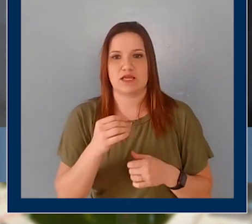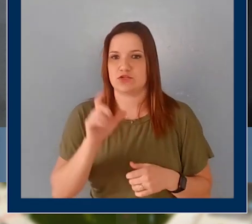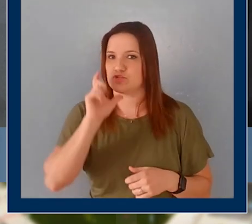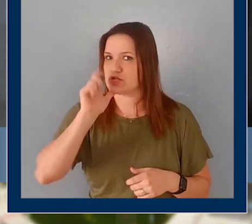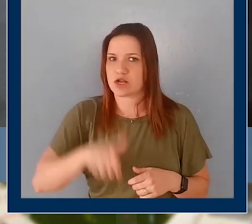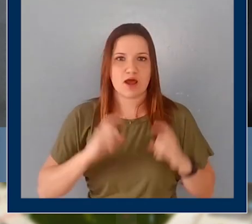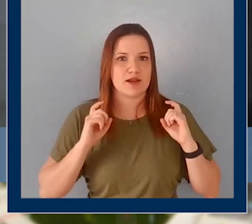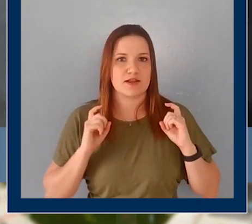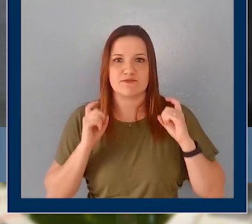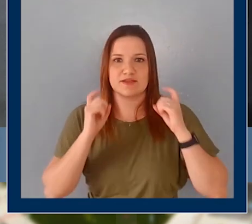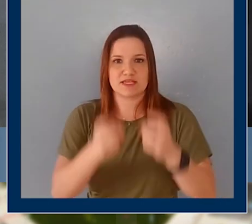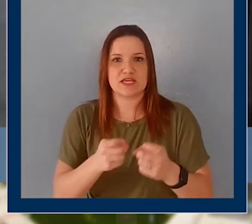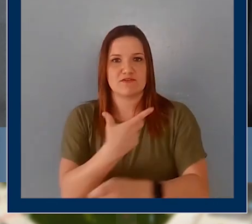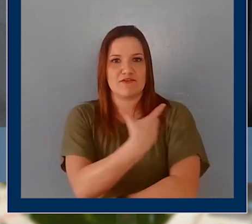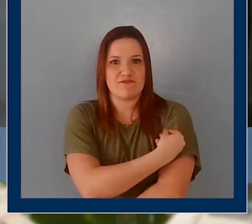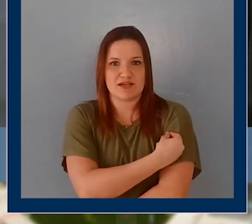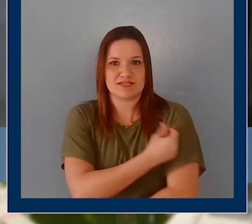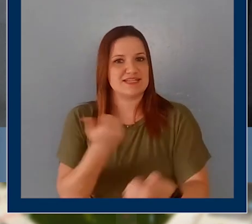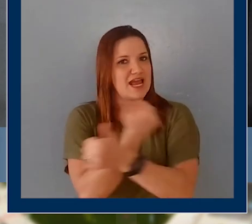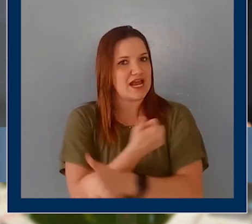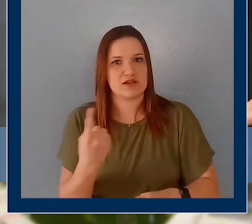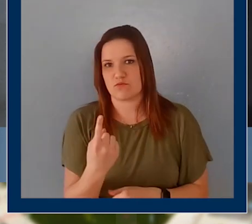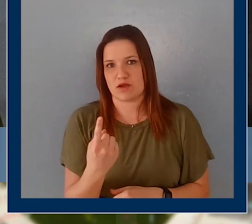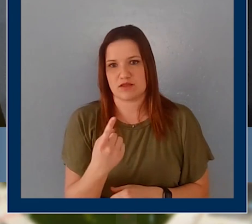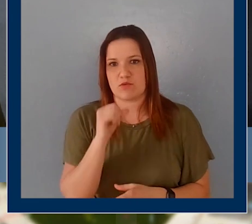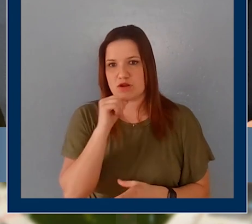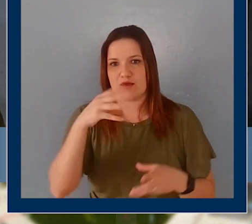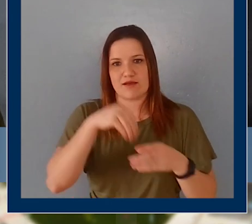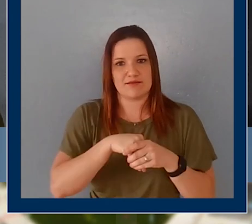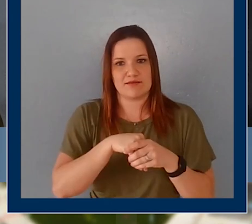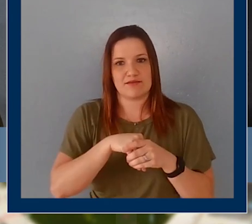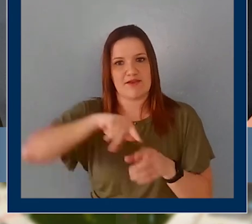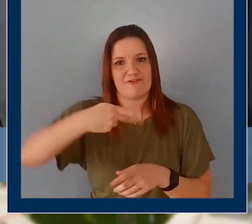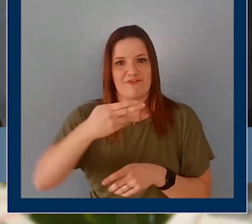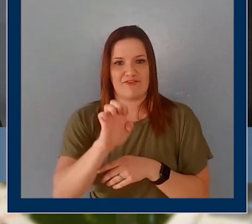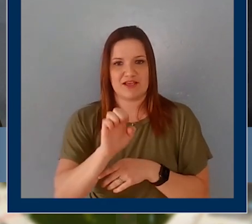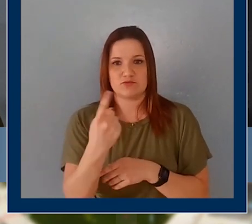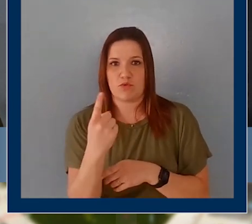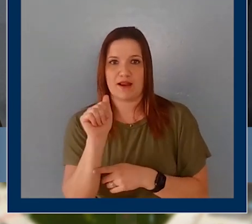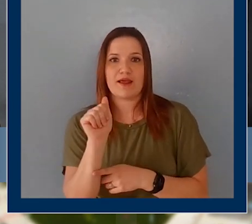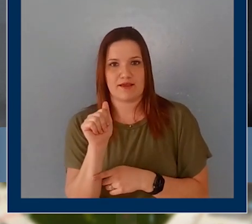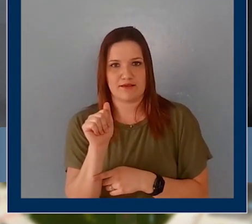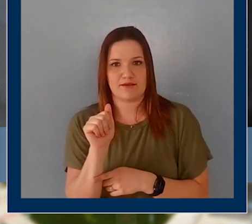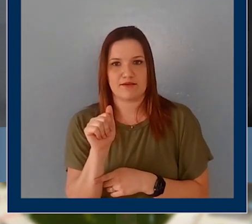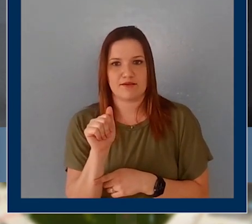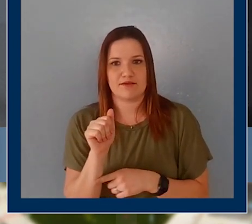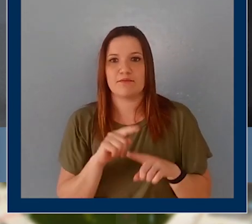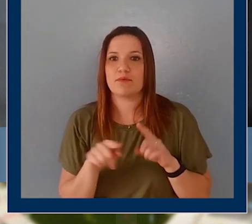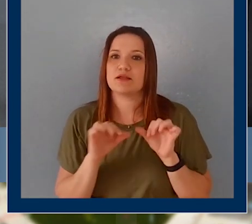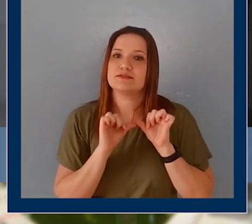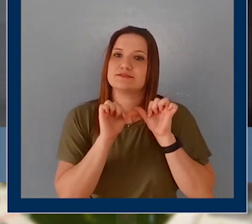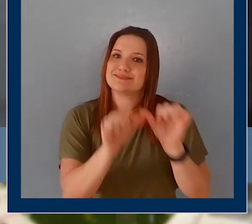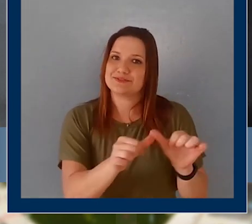acknowledged that was a mistake. The county is using some volunteers to assist in this, and they should